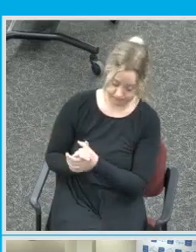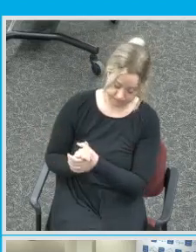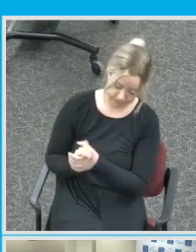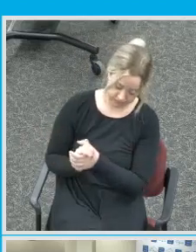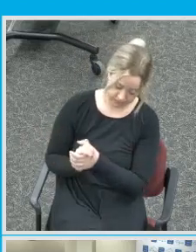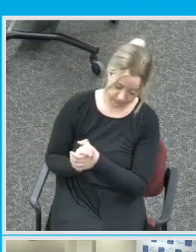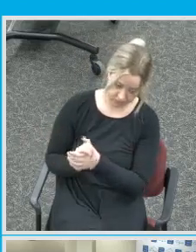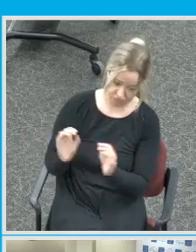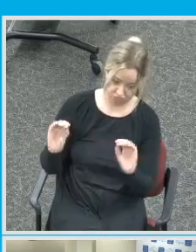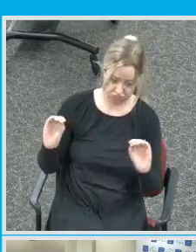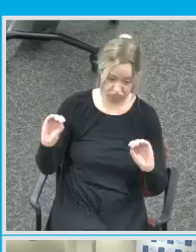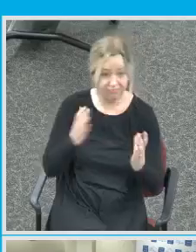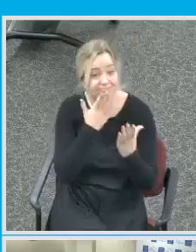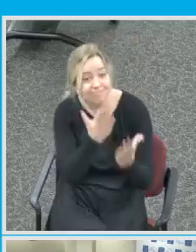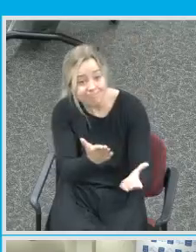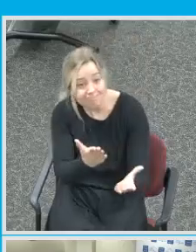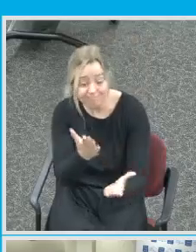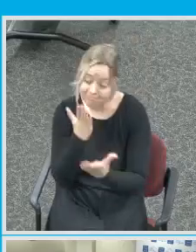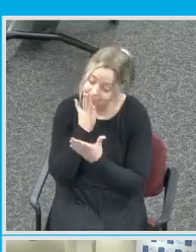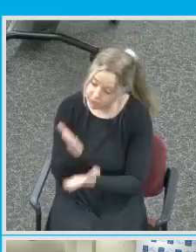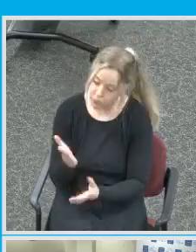Nope, seeing none. Thank you.